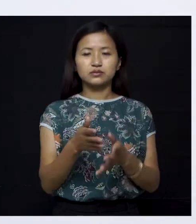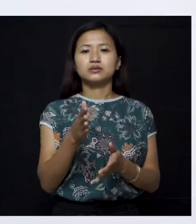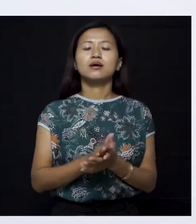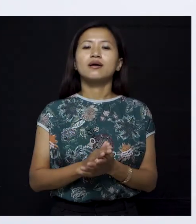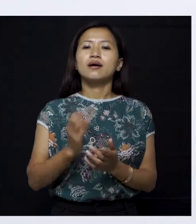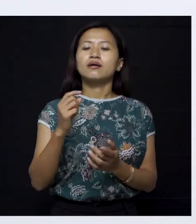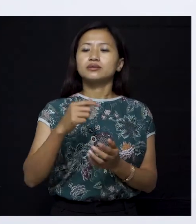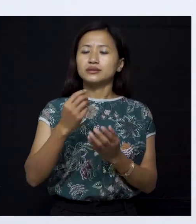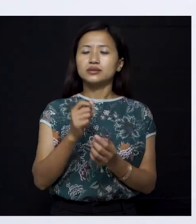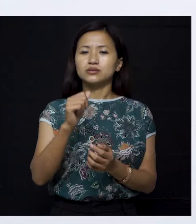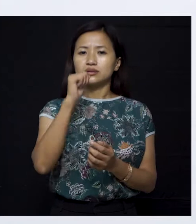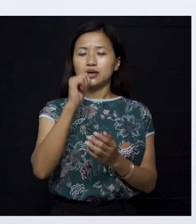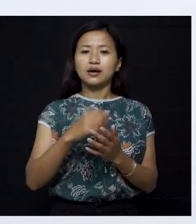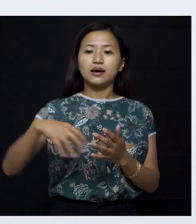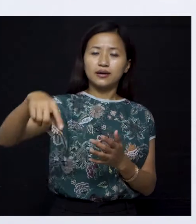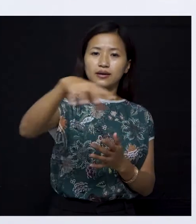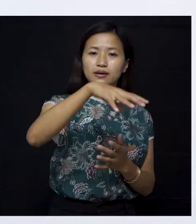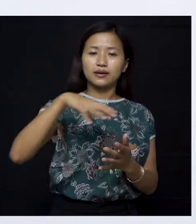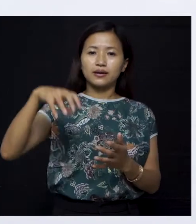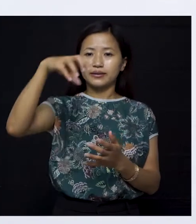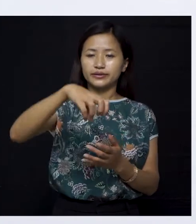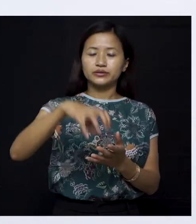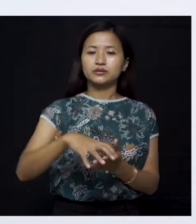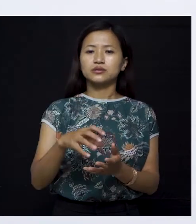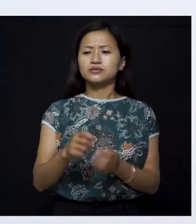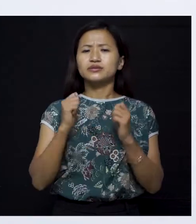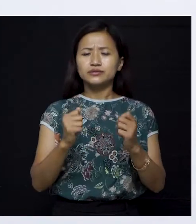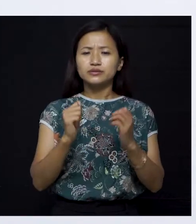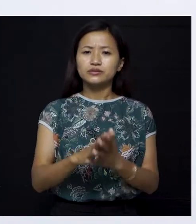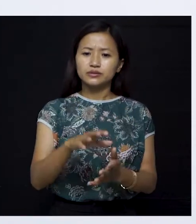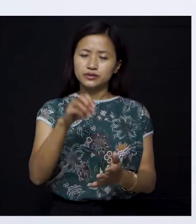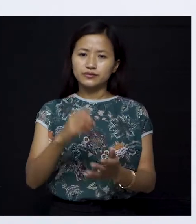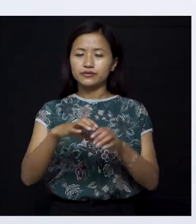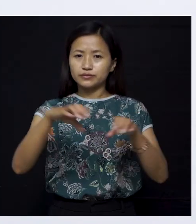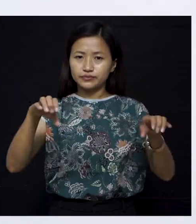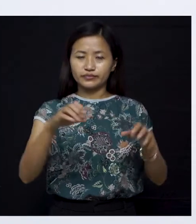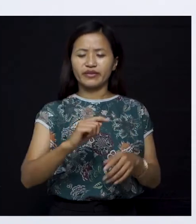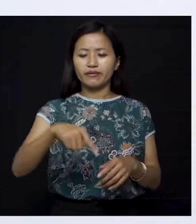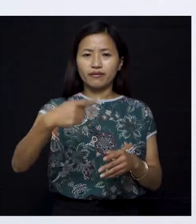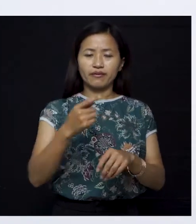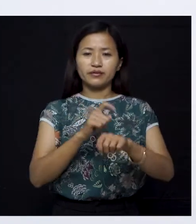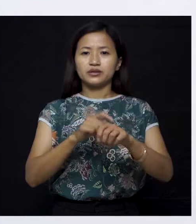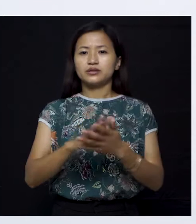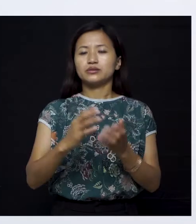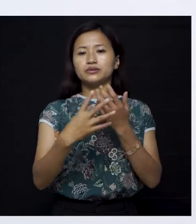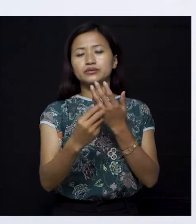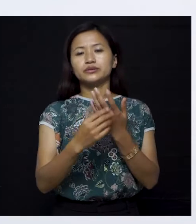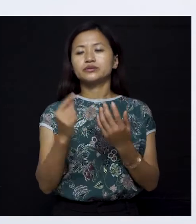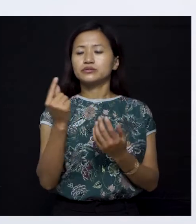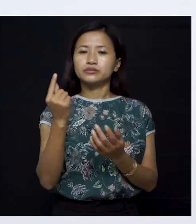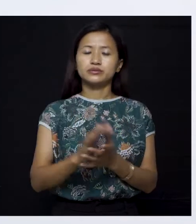island, it might also be difficult for them to get firewood every time. So they have to gather this kind of weeds, dry it, and use